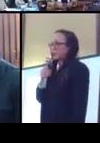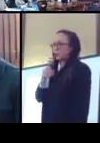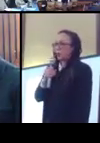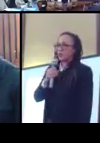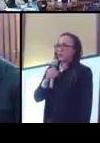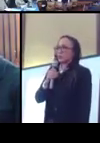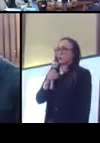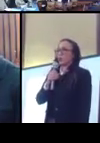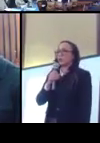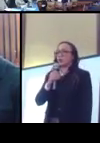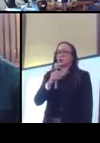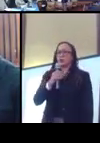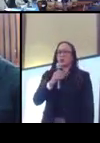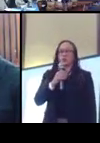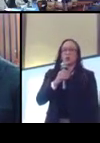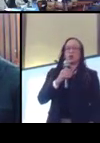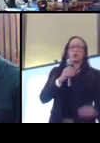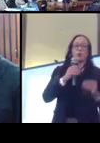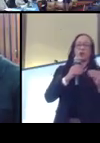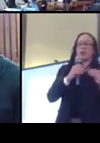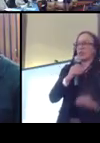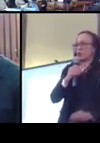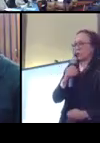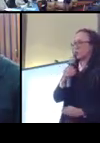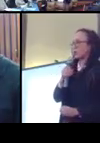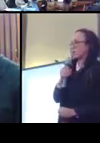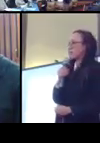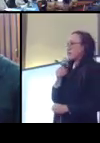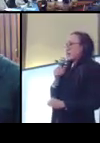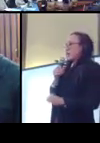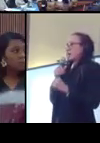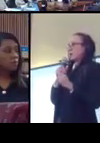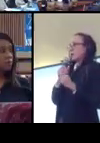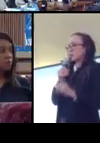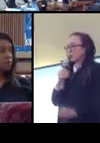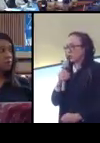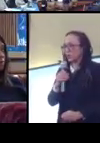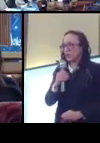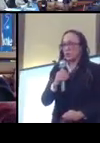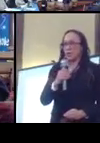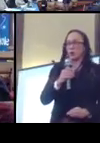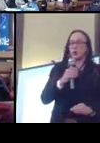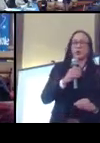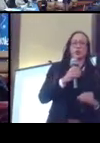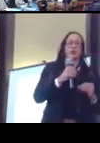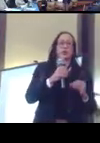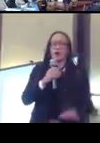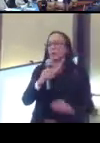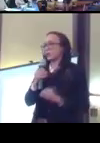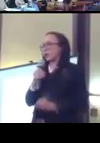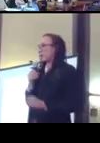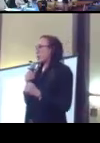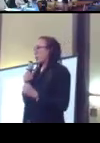When we kicked off this process, we wanted to start with a norm. This is a vision statement that we return